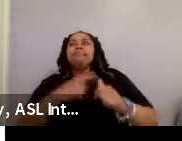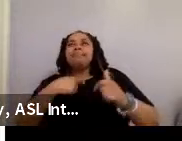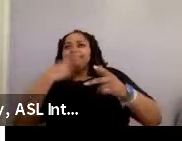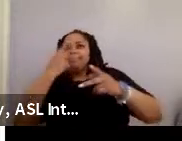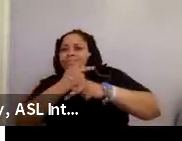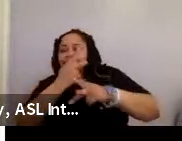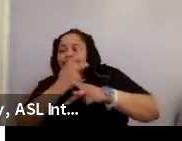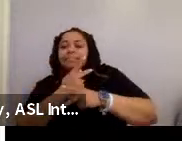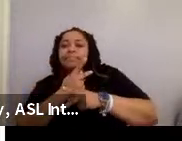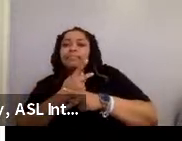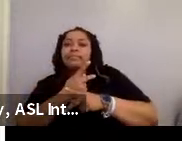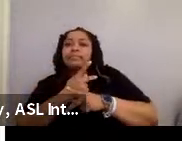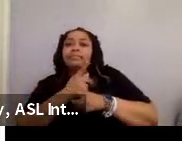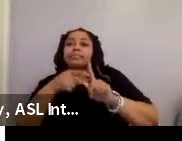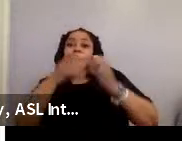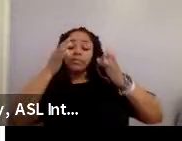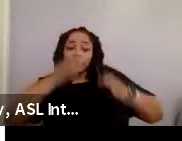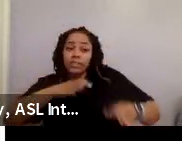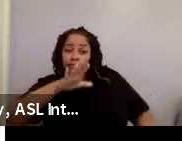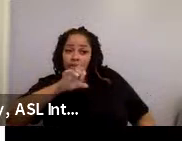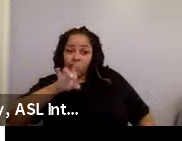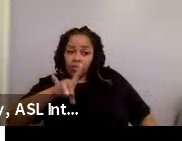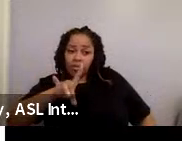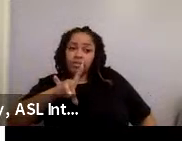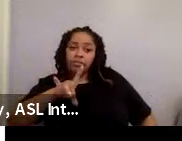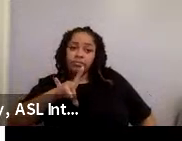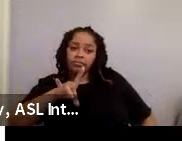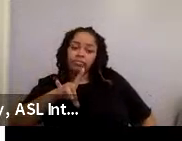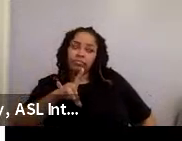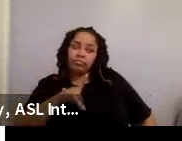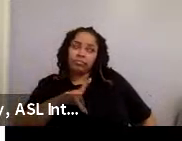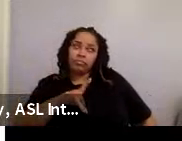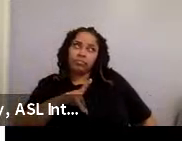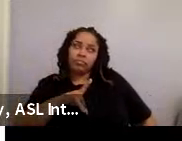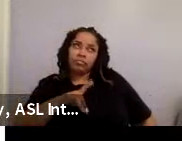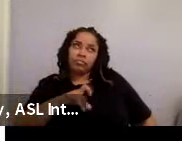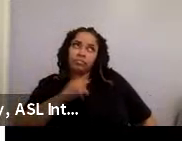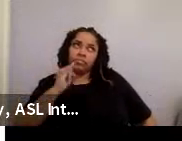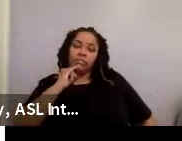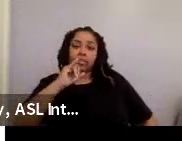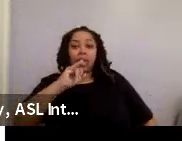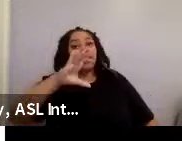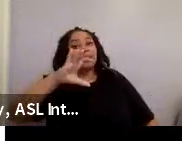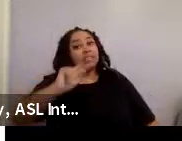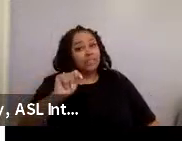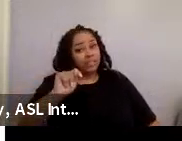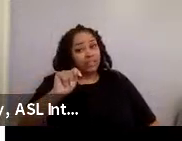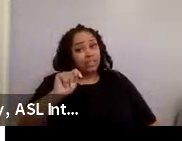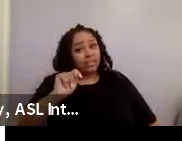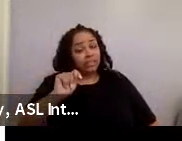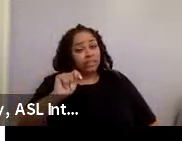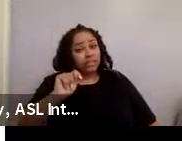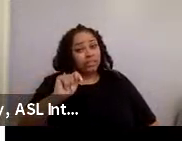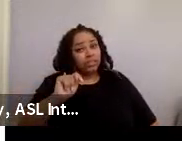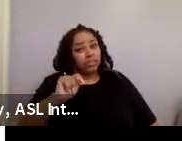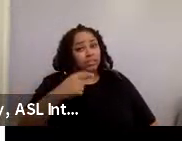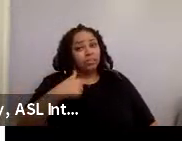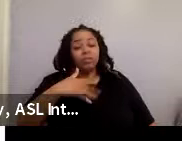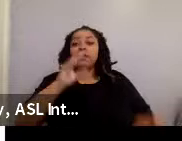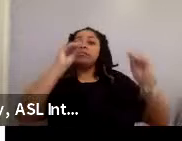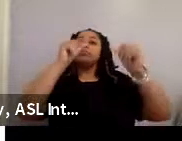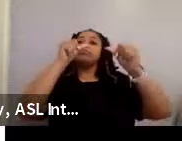out when you're determining 508 applicability is if it's ICT. And we've put up